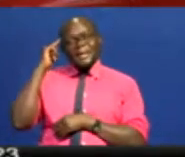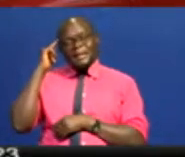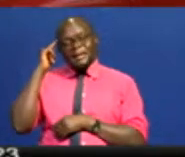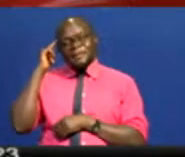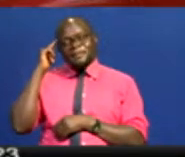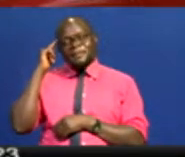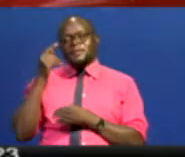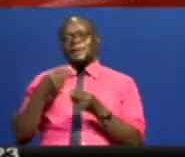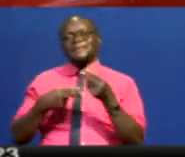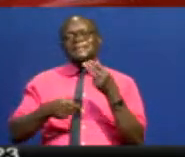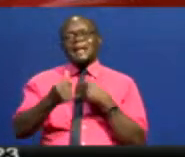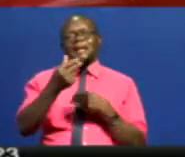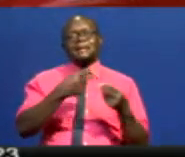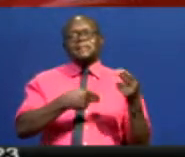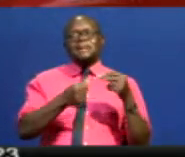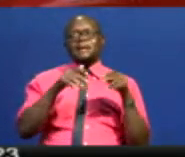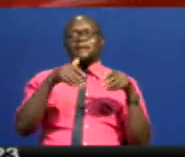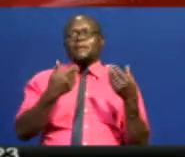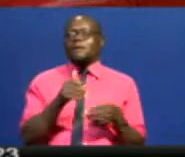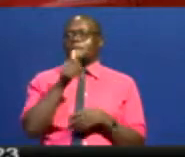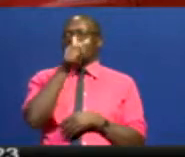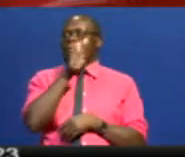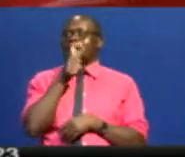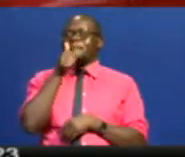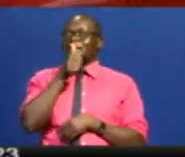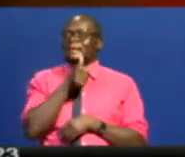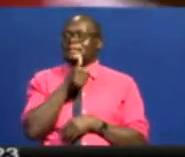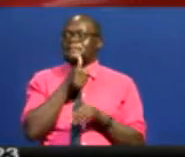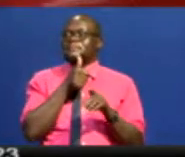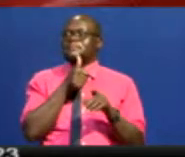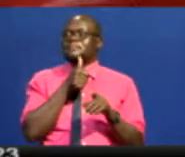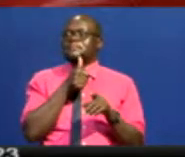of selling or privatization